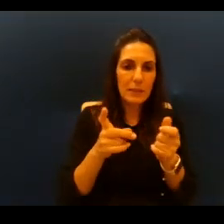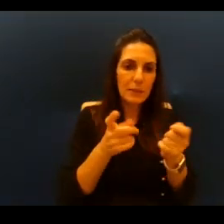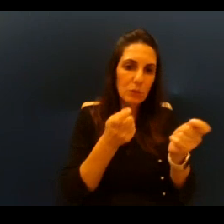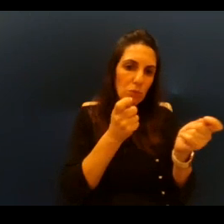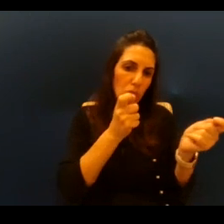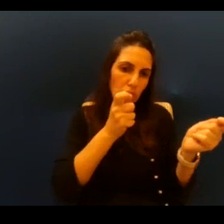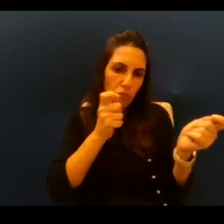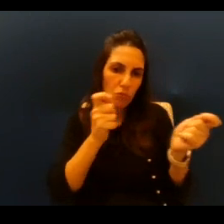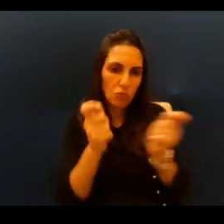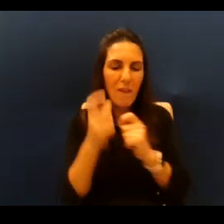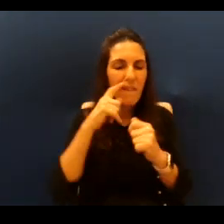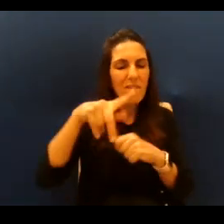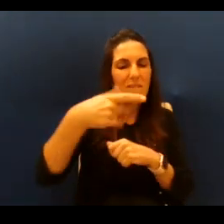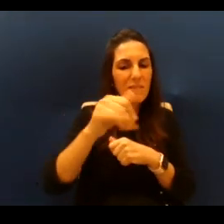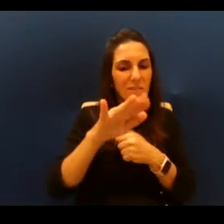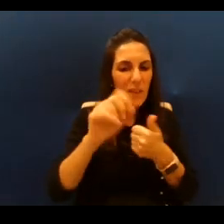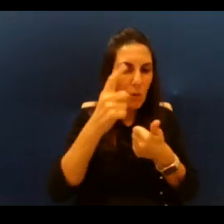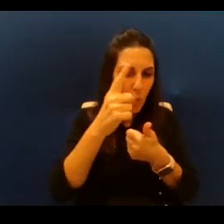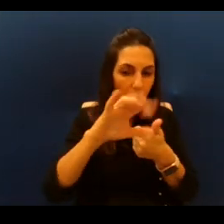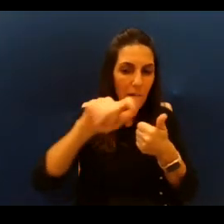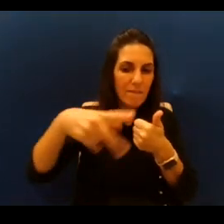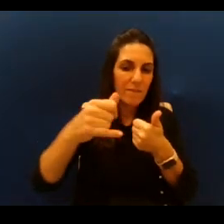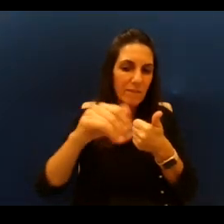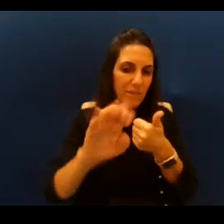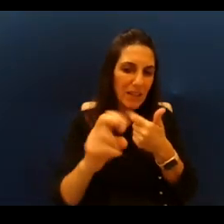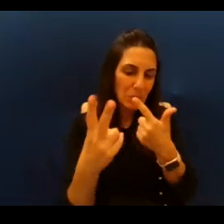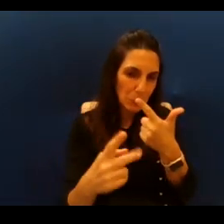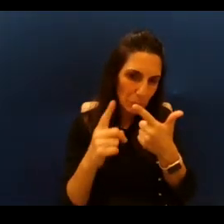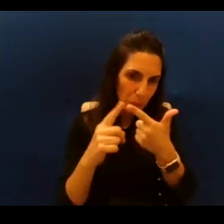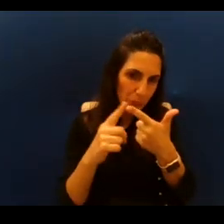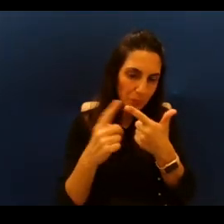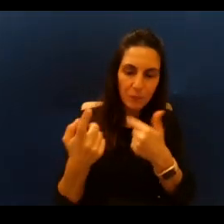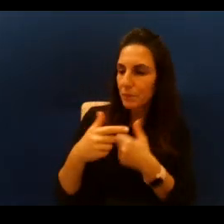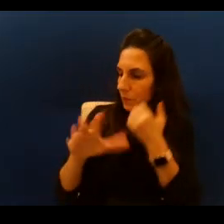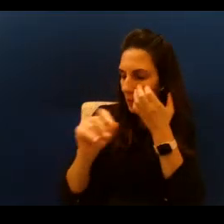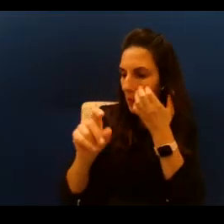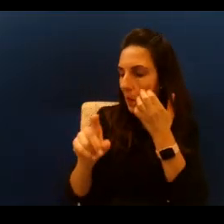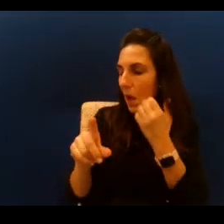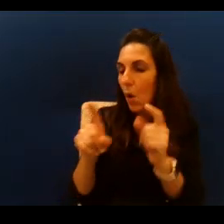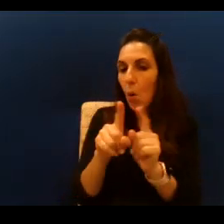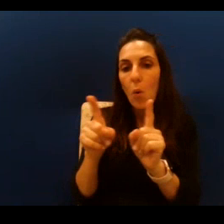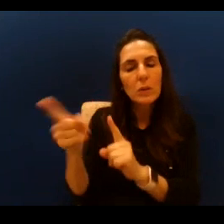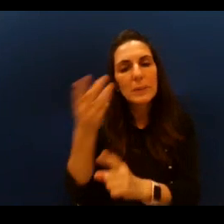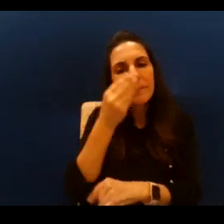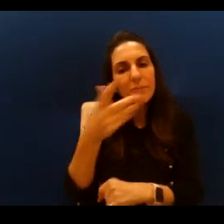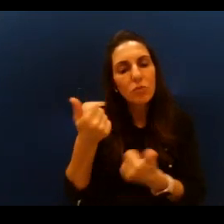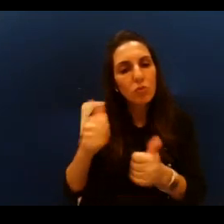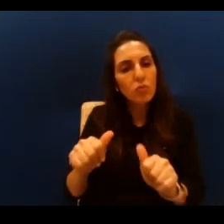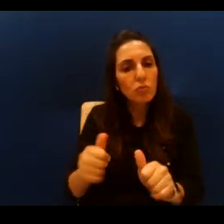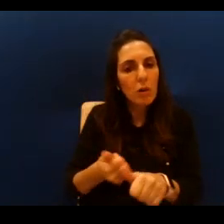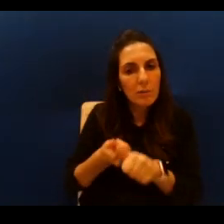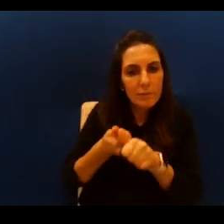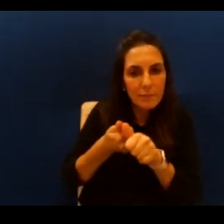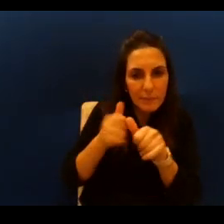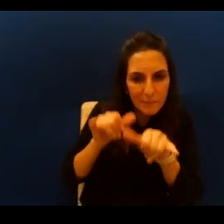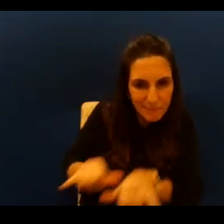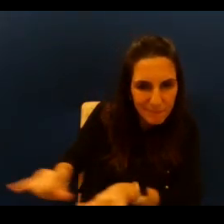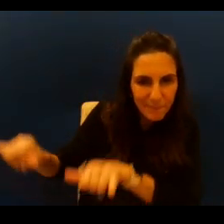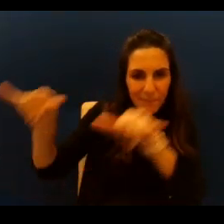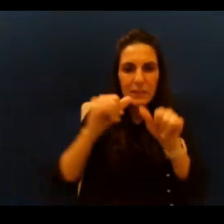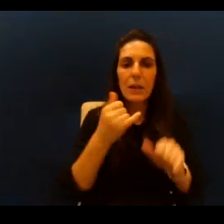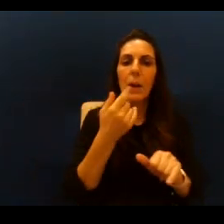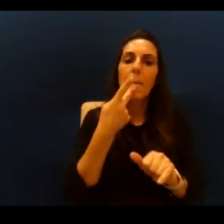open. Phase one, phase two type thing. Right. Okay, but And to add, I think they're trying to keep up with the paint colors to be. They've